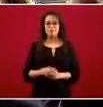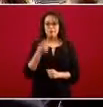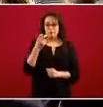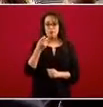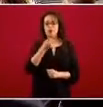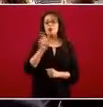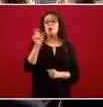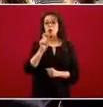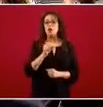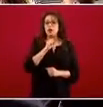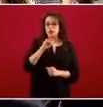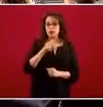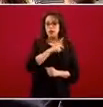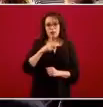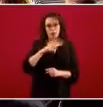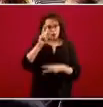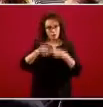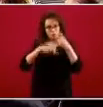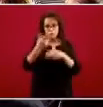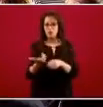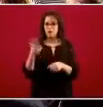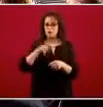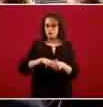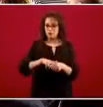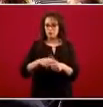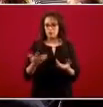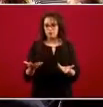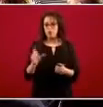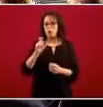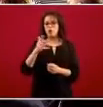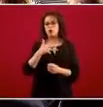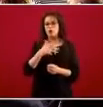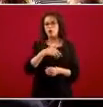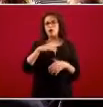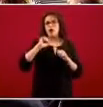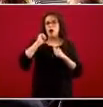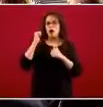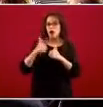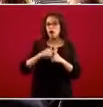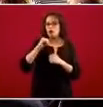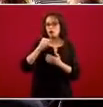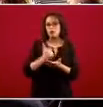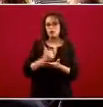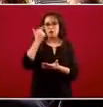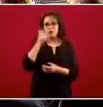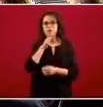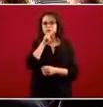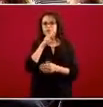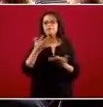person to a medical unit or when should you not.